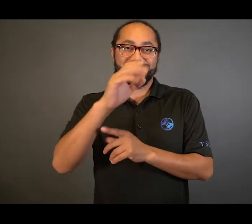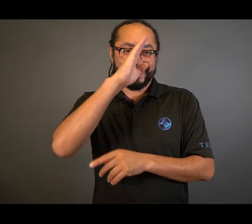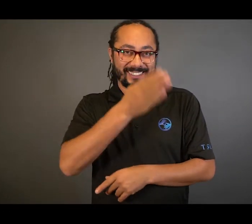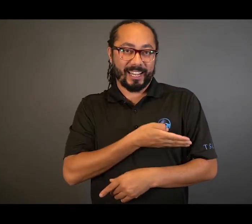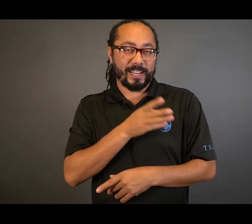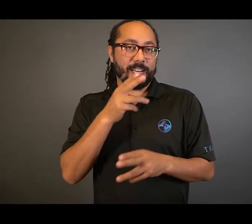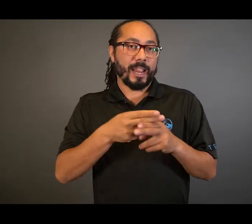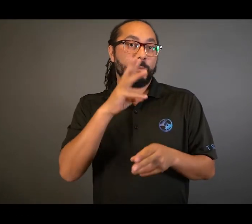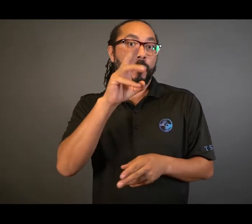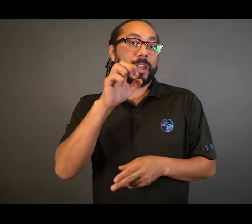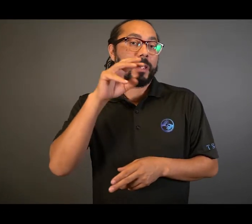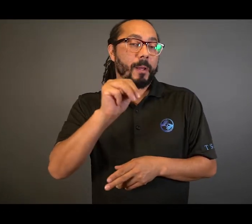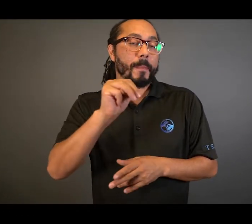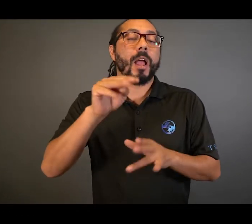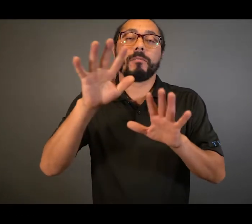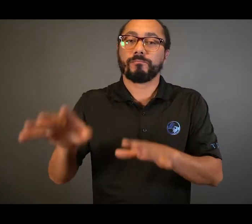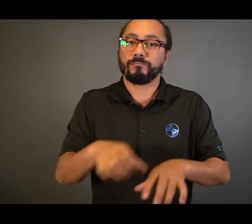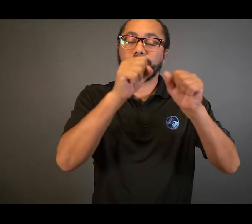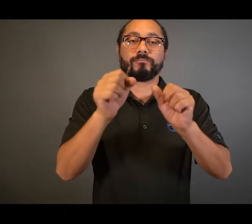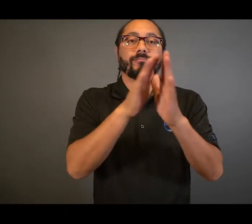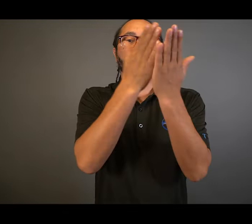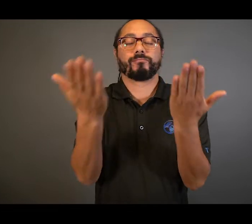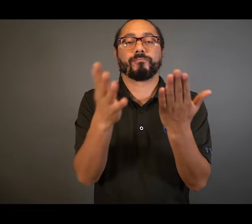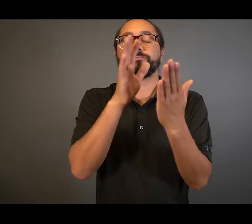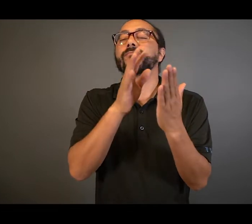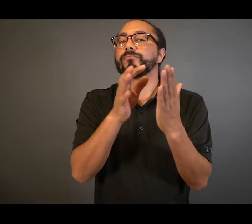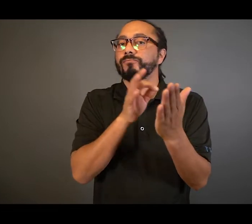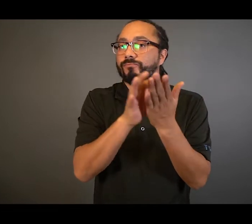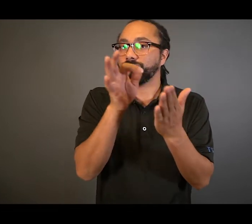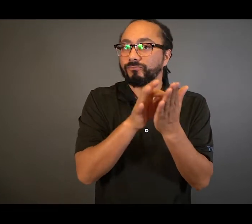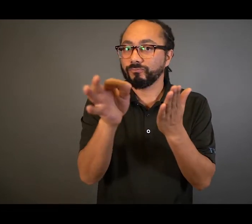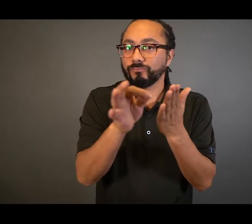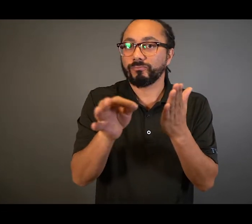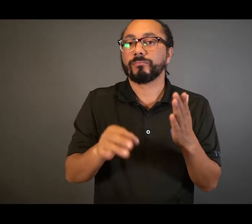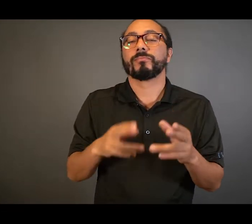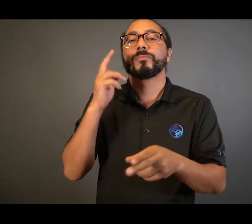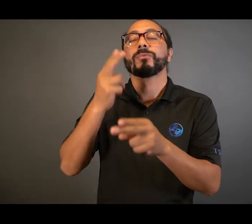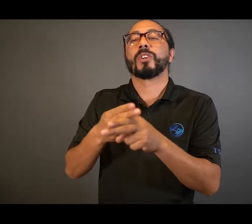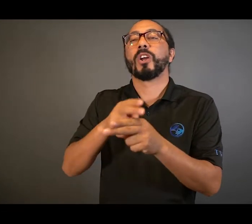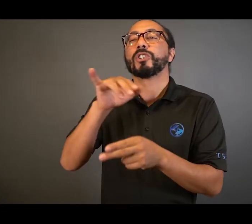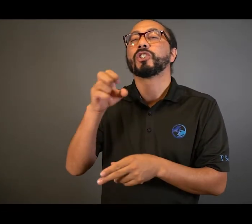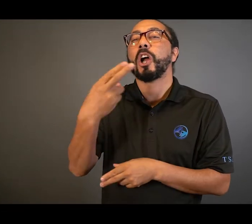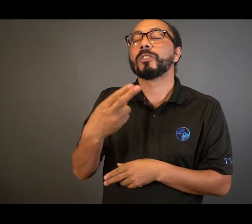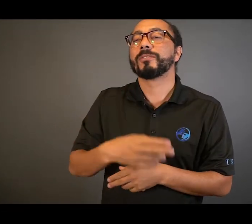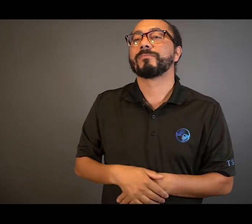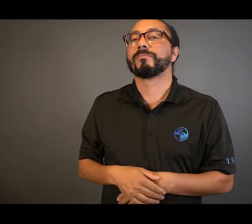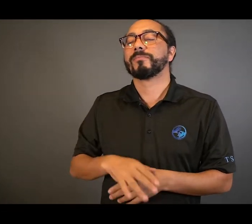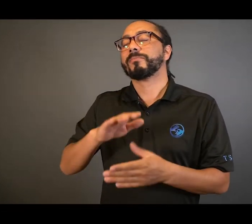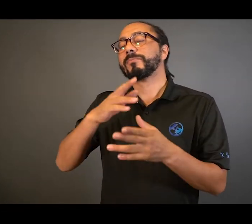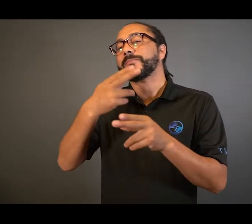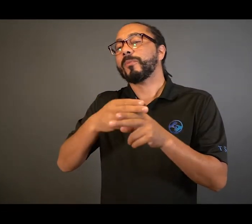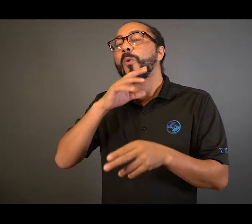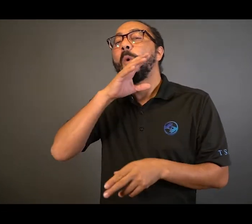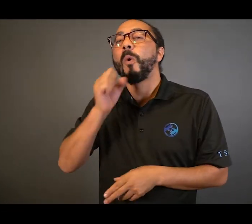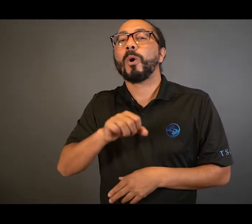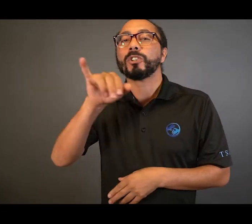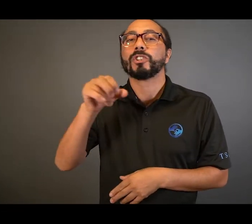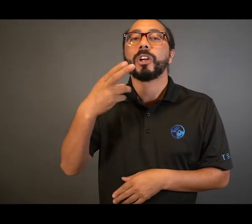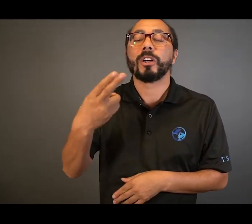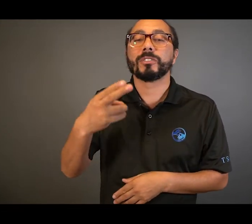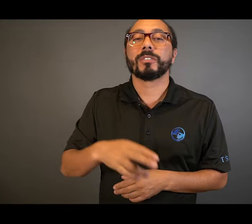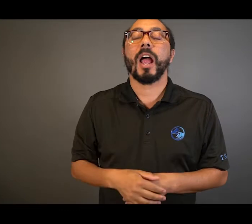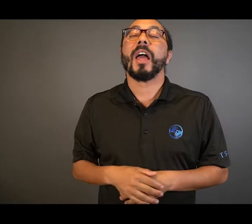son William took over the ledgers, his entries became much more familiar as Josh, Old